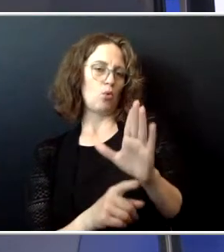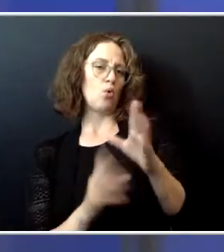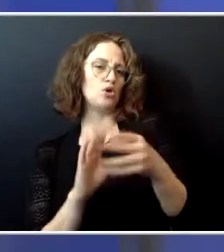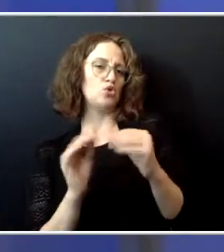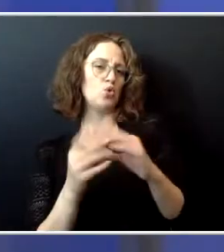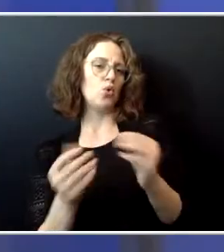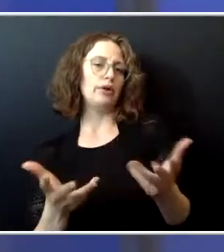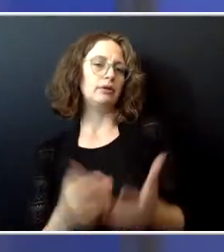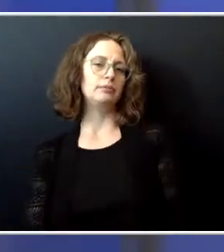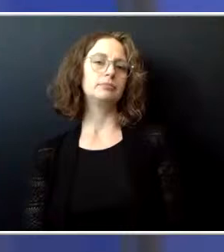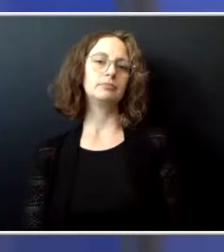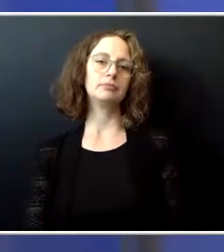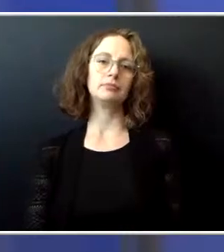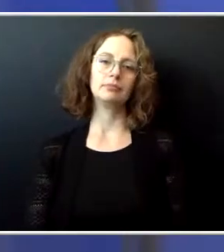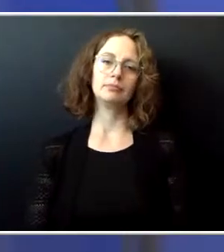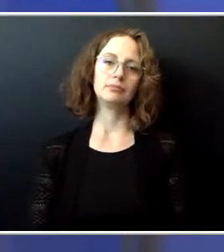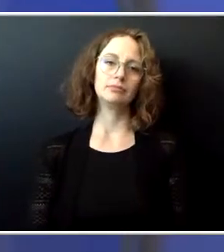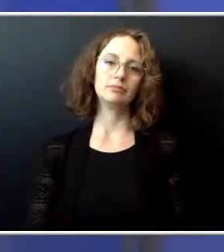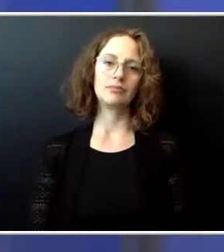Don't be afraid to ask questions.